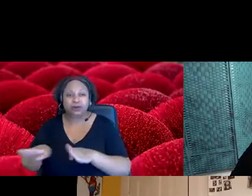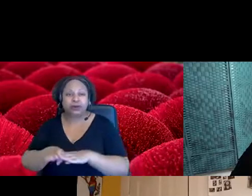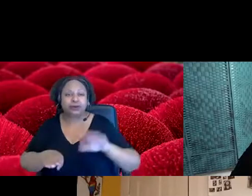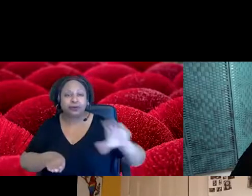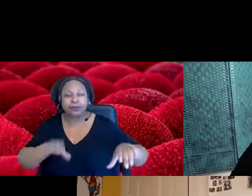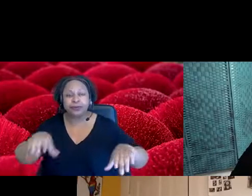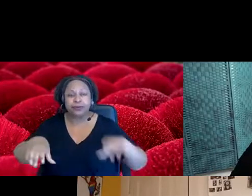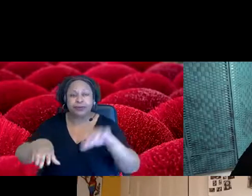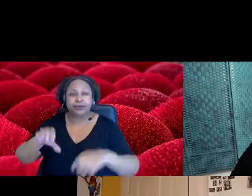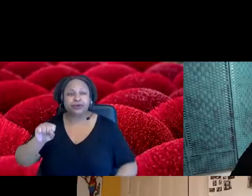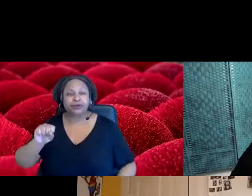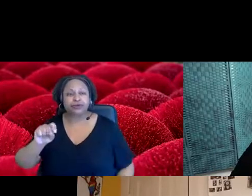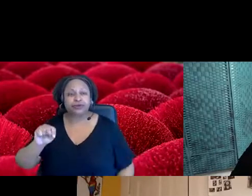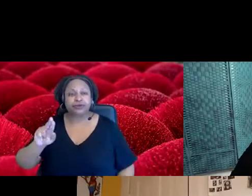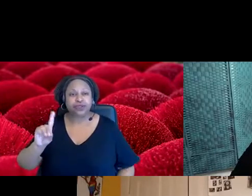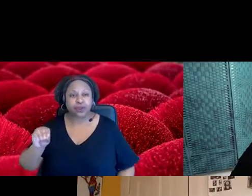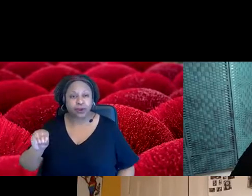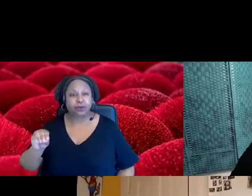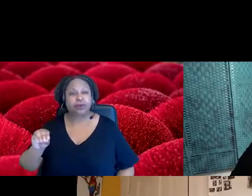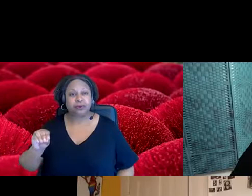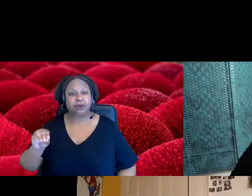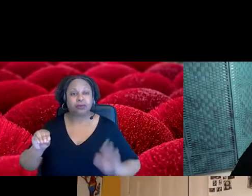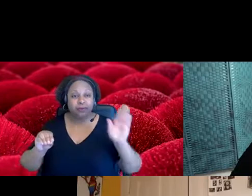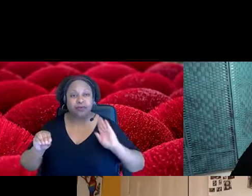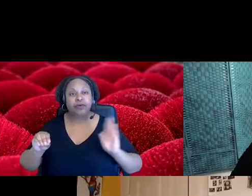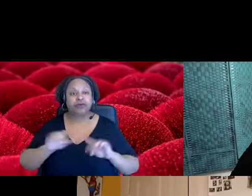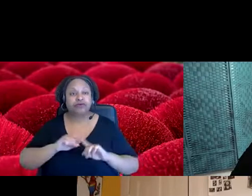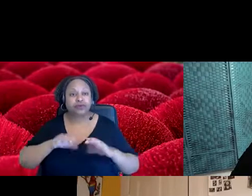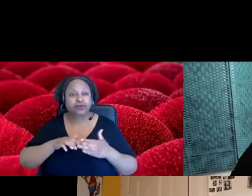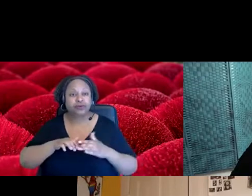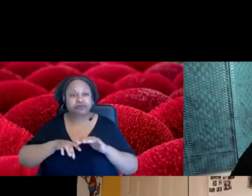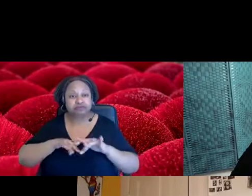many people, groups of all backgrounds, have been working together. And